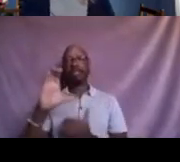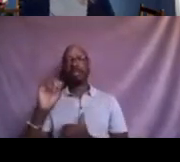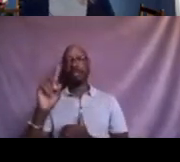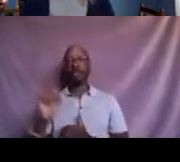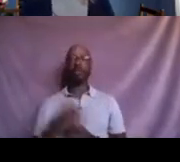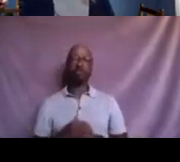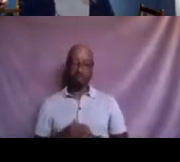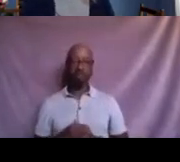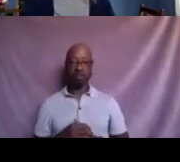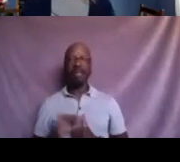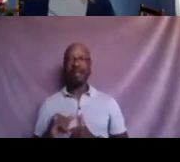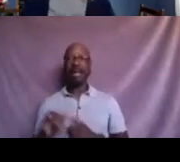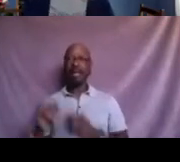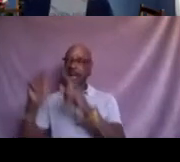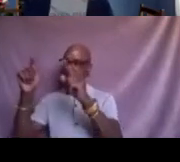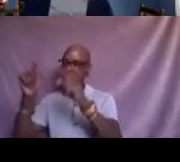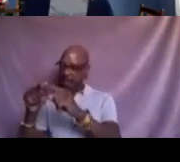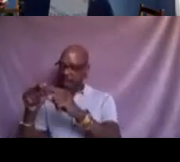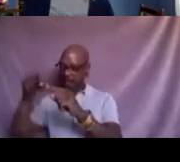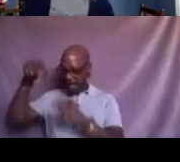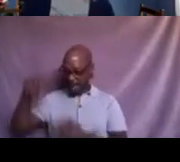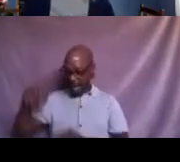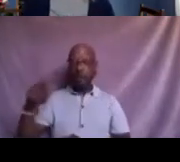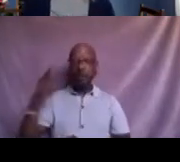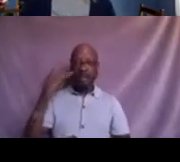that little down arrow that's there next to that code.